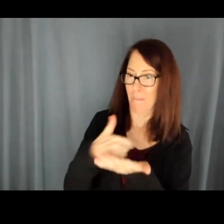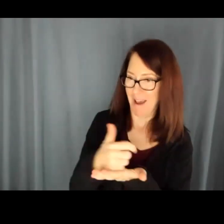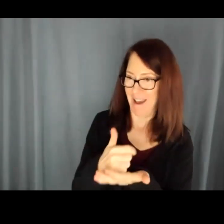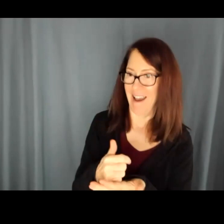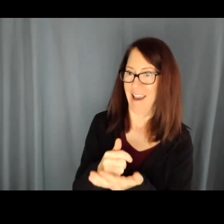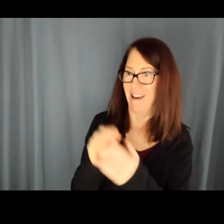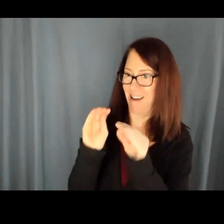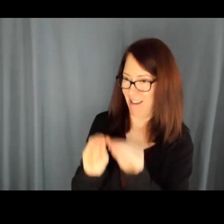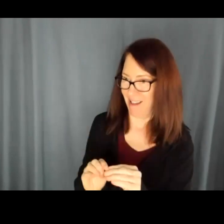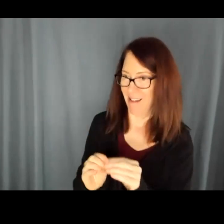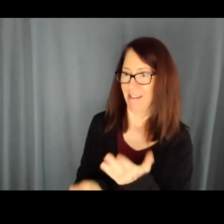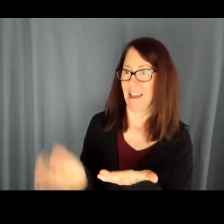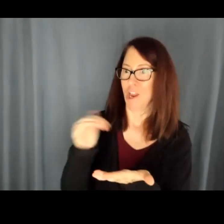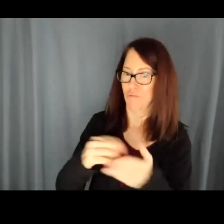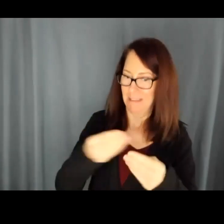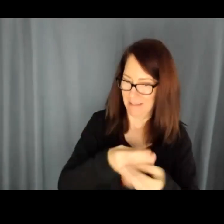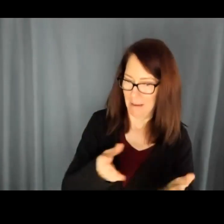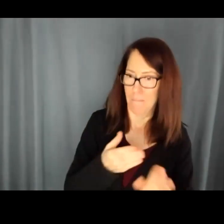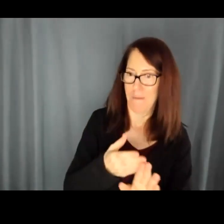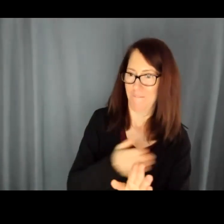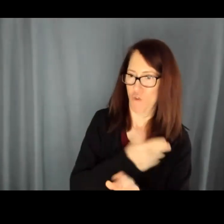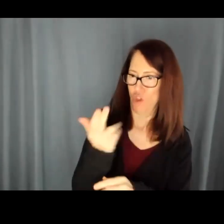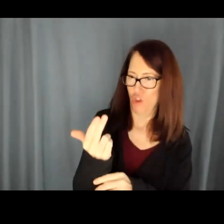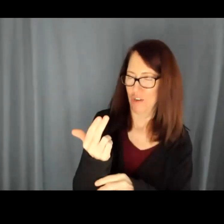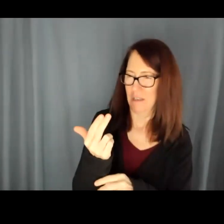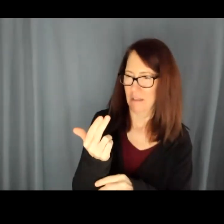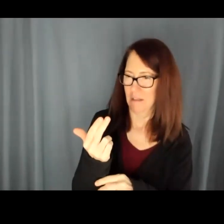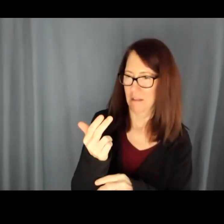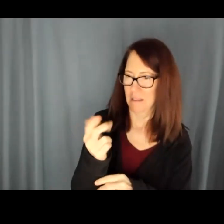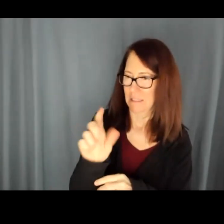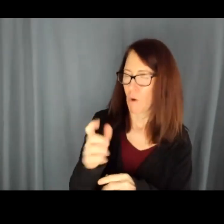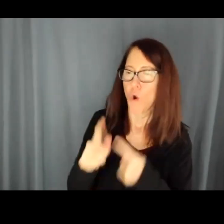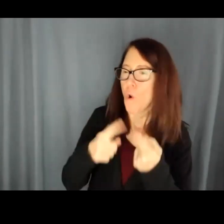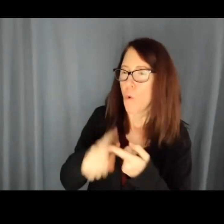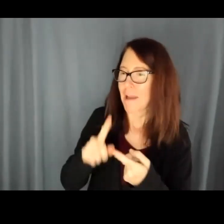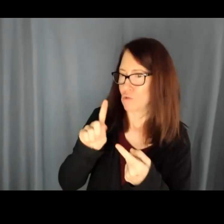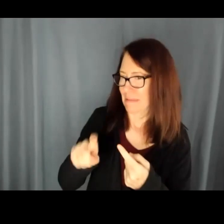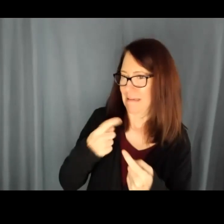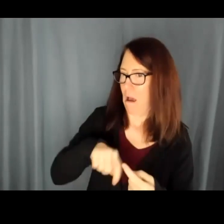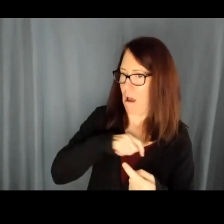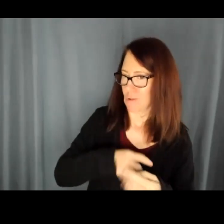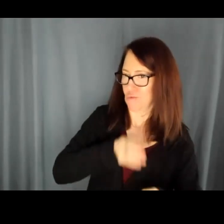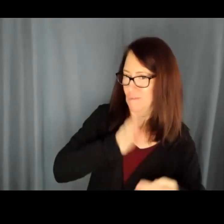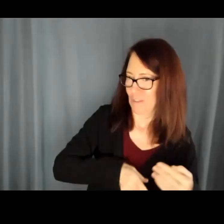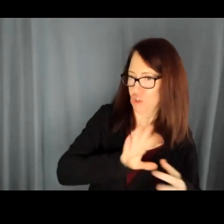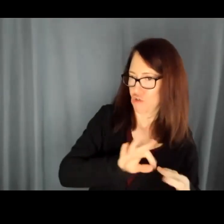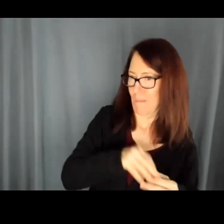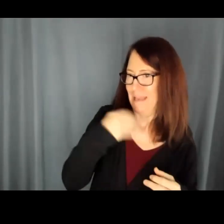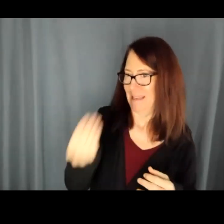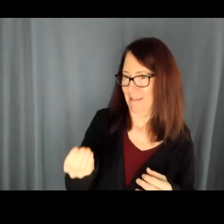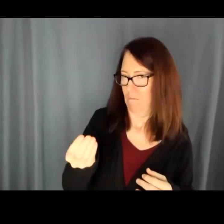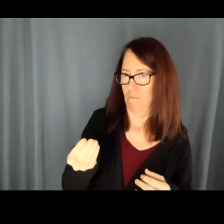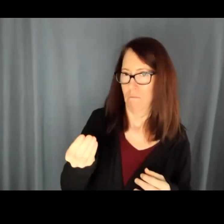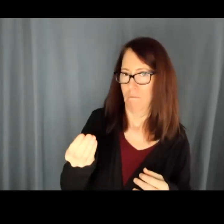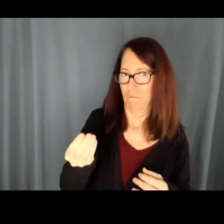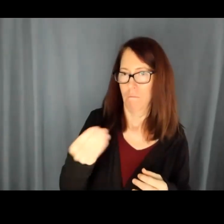or just before the 13th, when do you need the comments back by? That's my first question. Ideally.